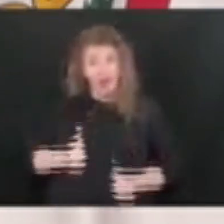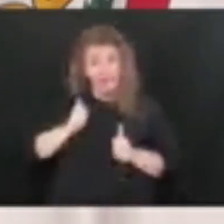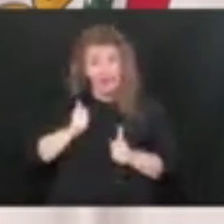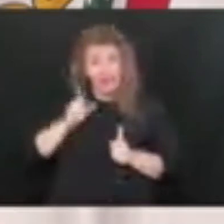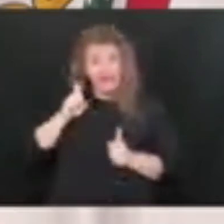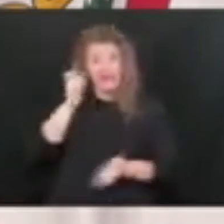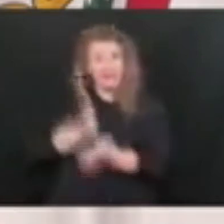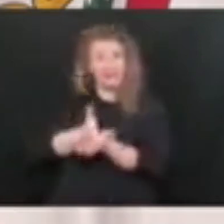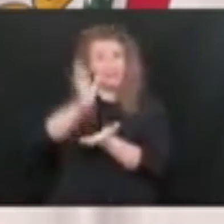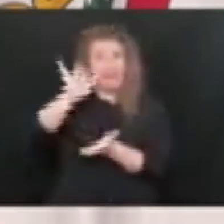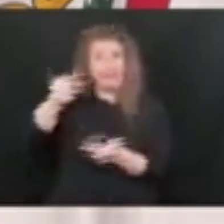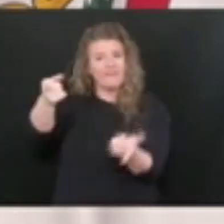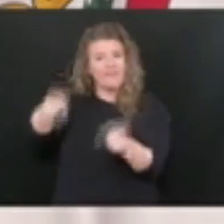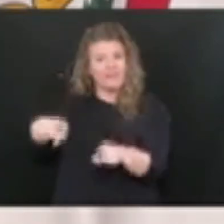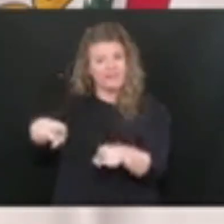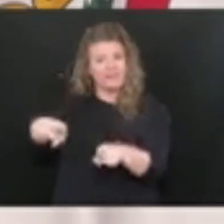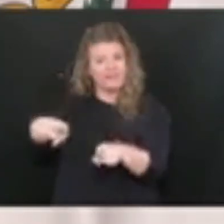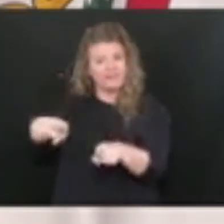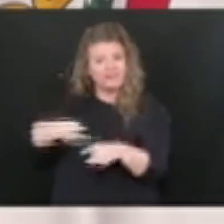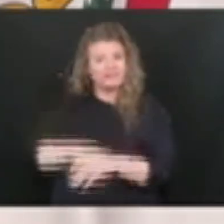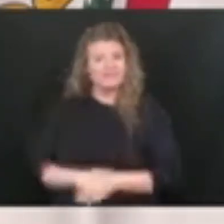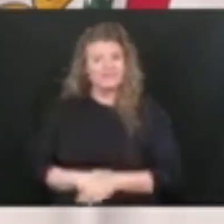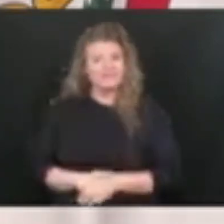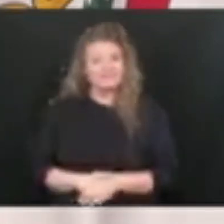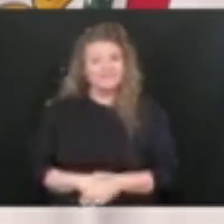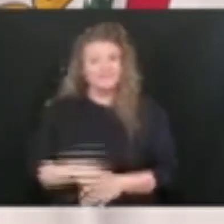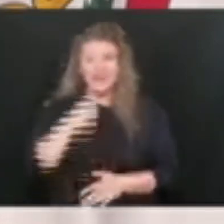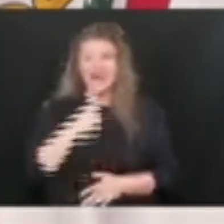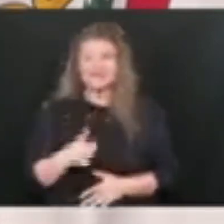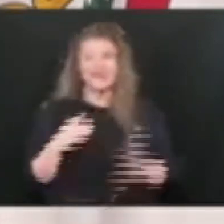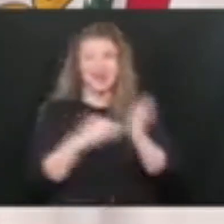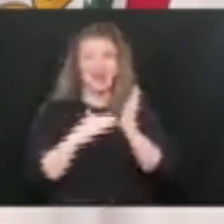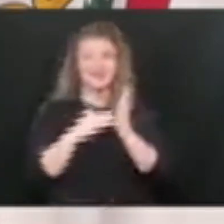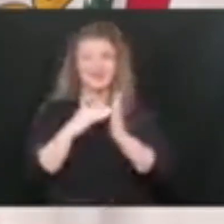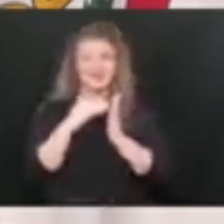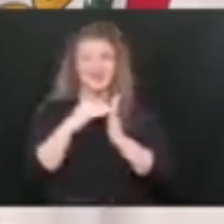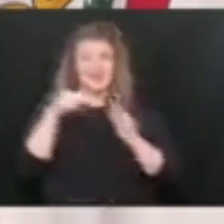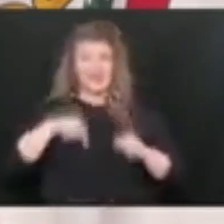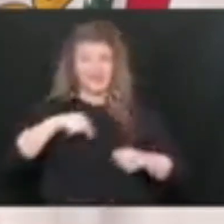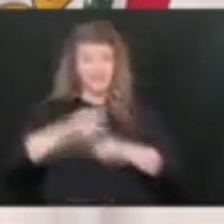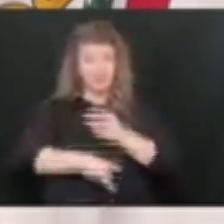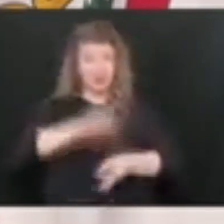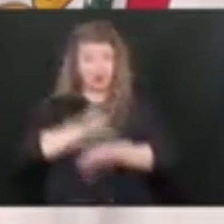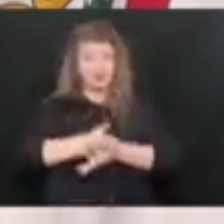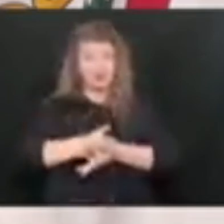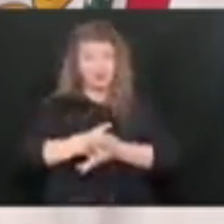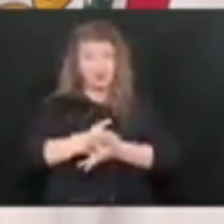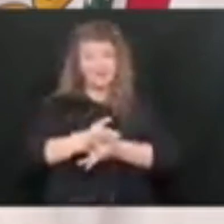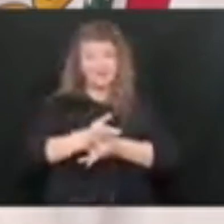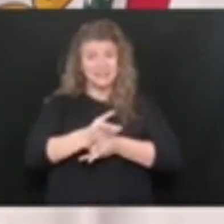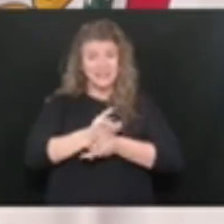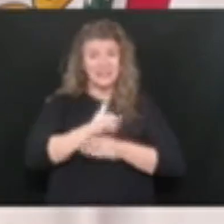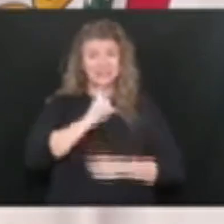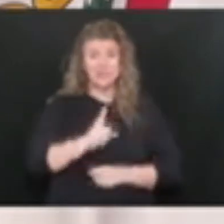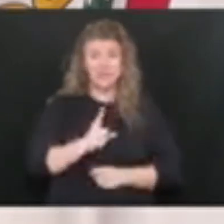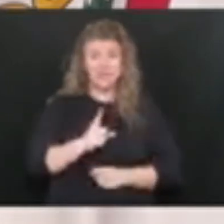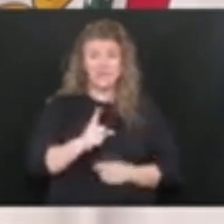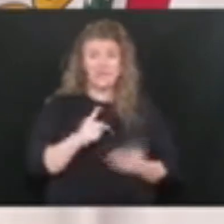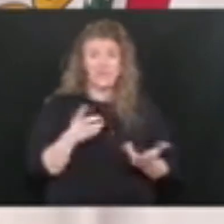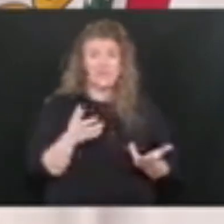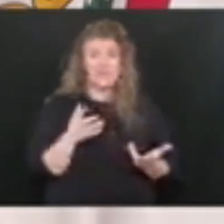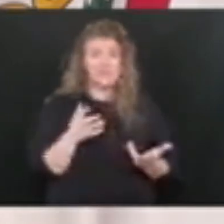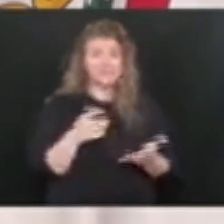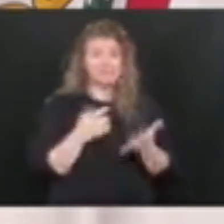way. You know, I say it so often, but this nation has gotten to where